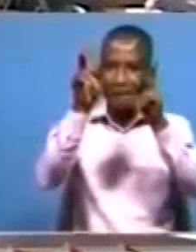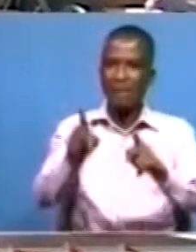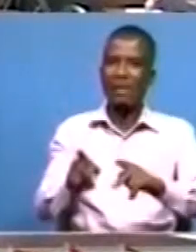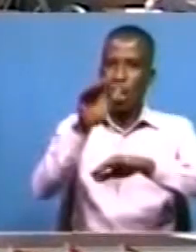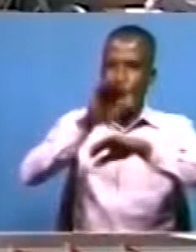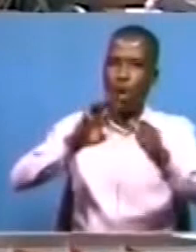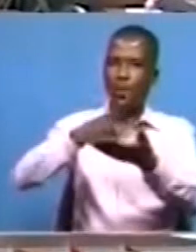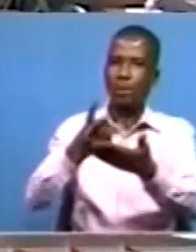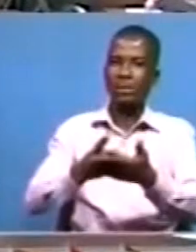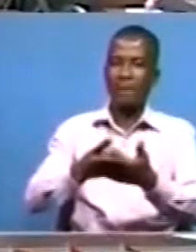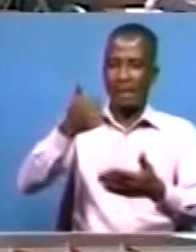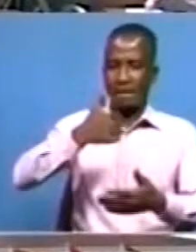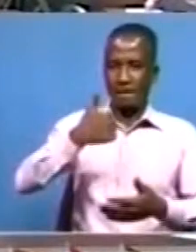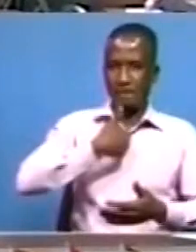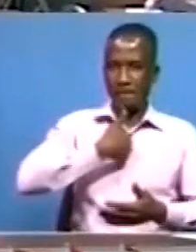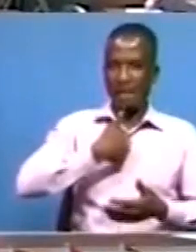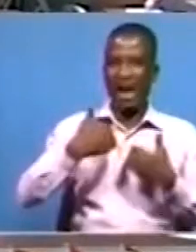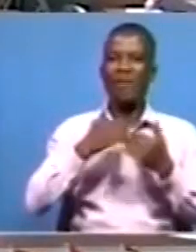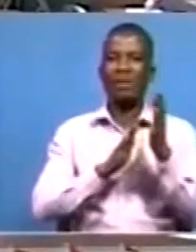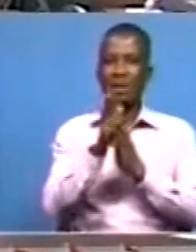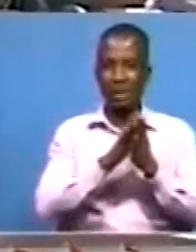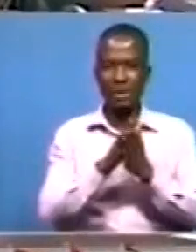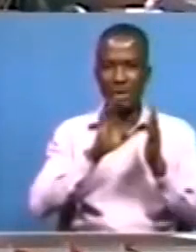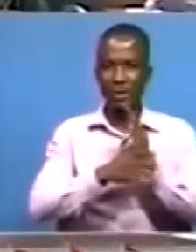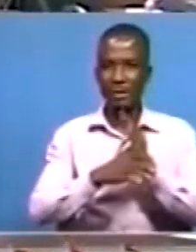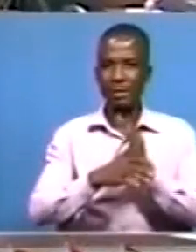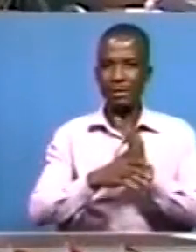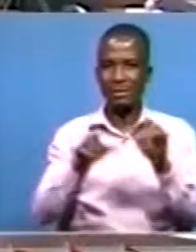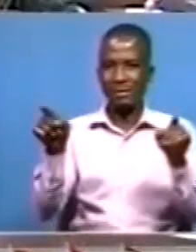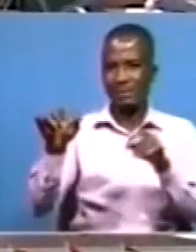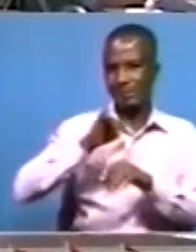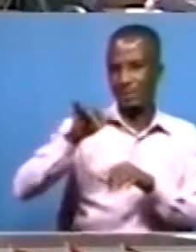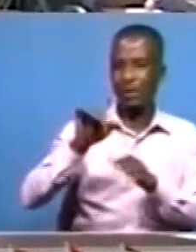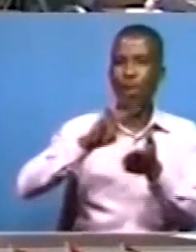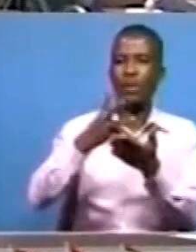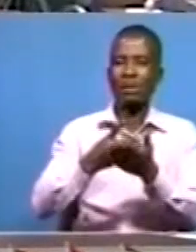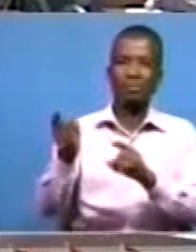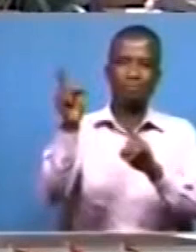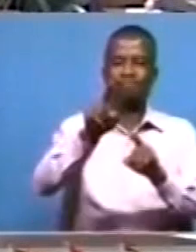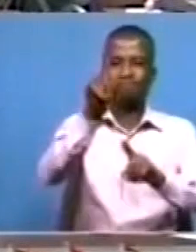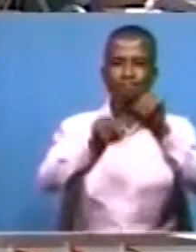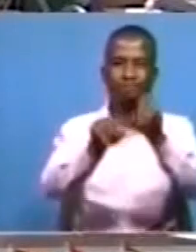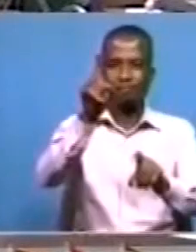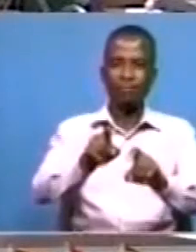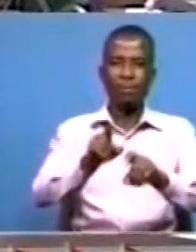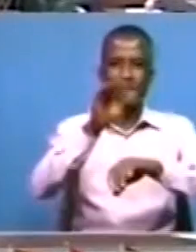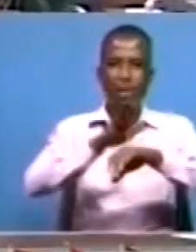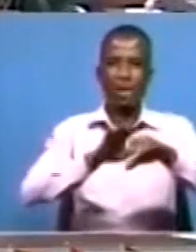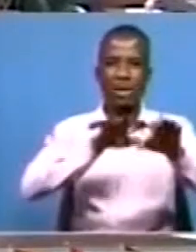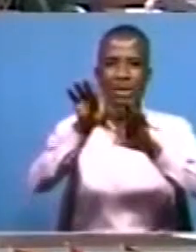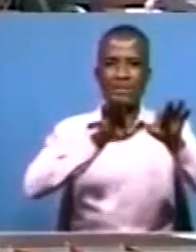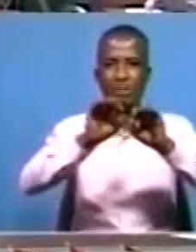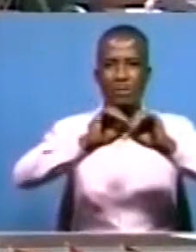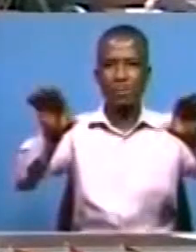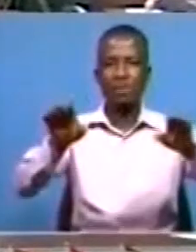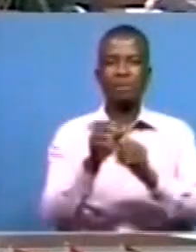such a witness has an interest that is adverse to that of the witness, and he is allowed to cross-examine the party he has called, and not that